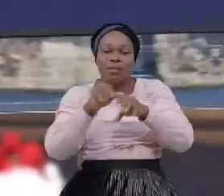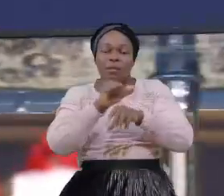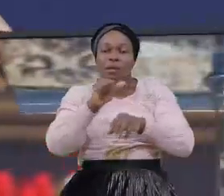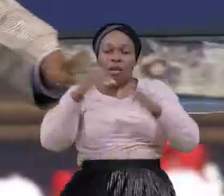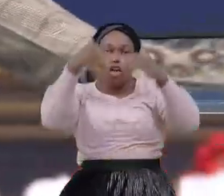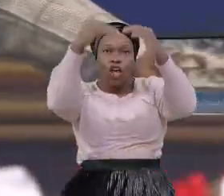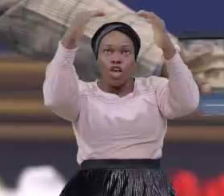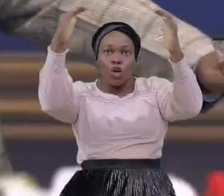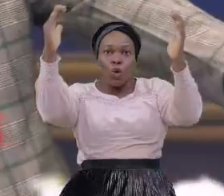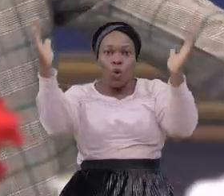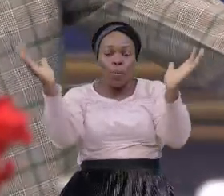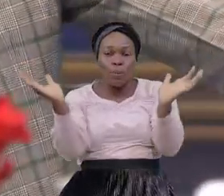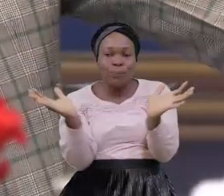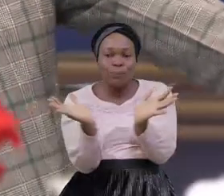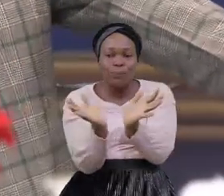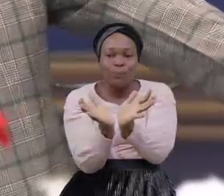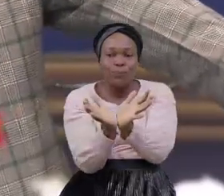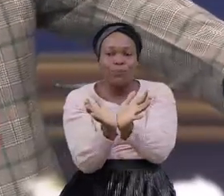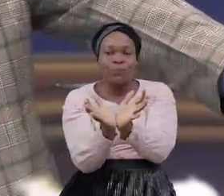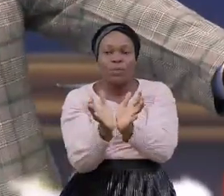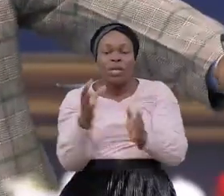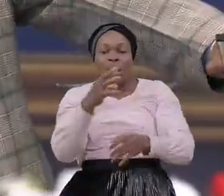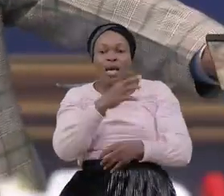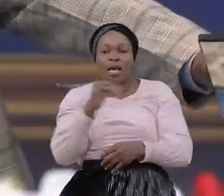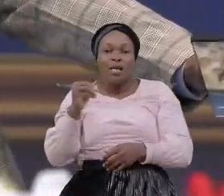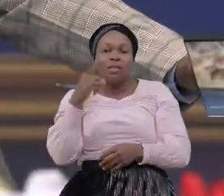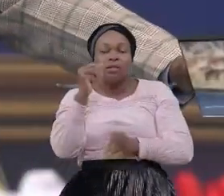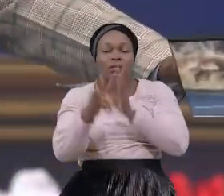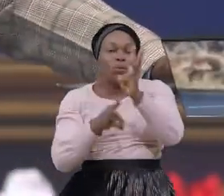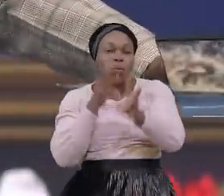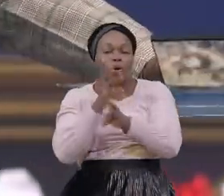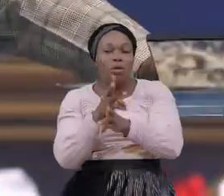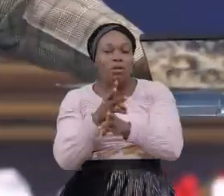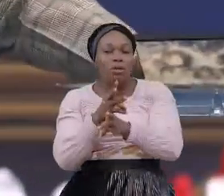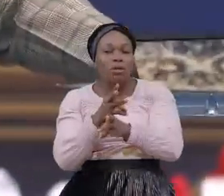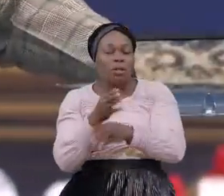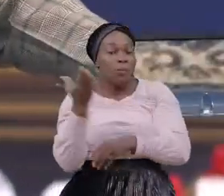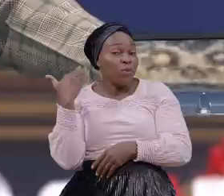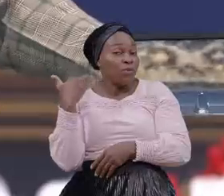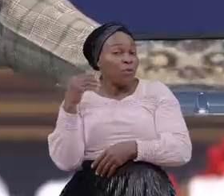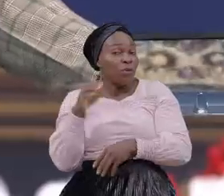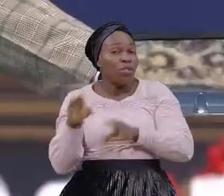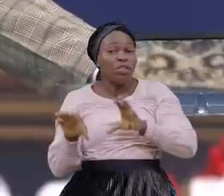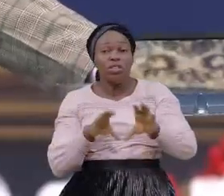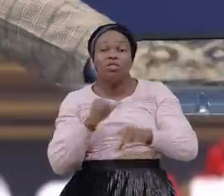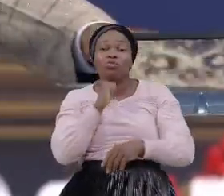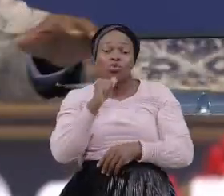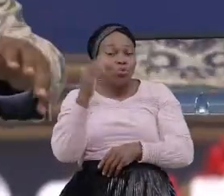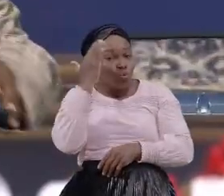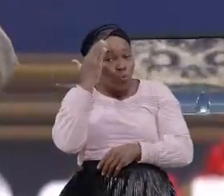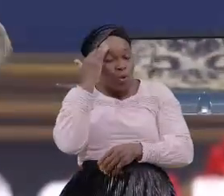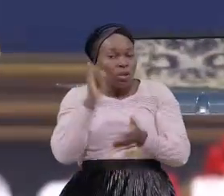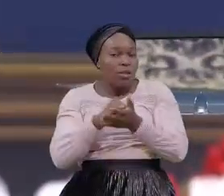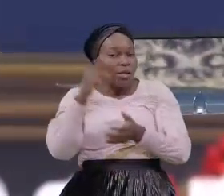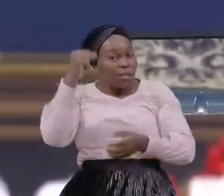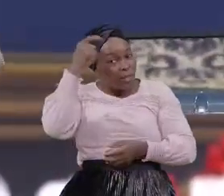people did not know how the brain works. The cells we have in the brain,